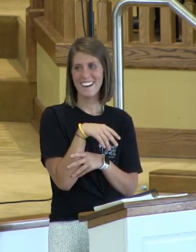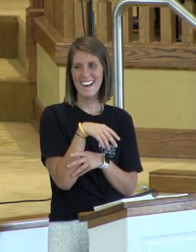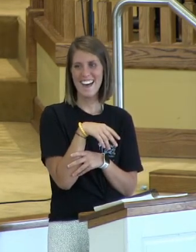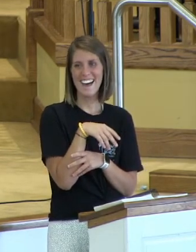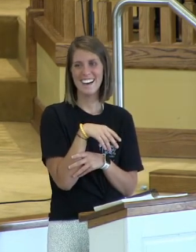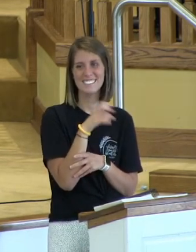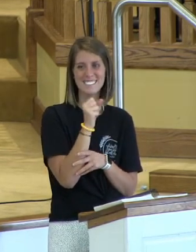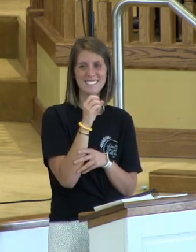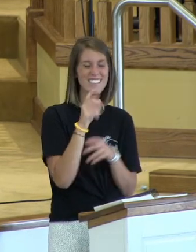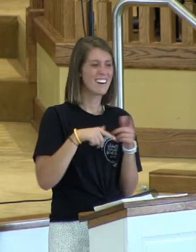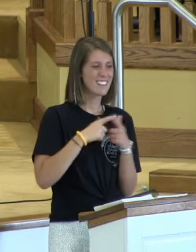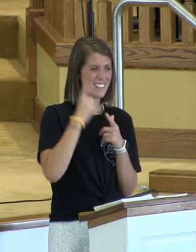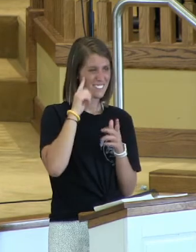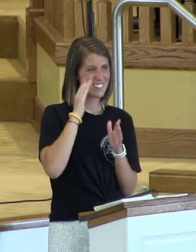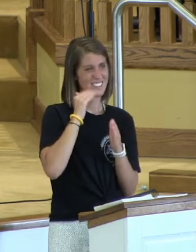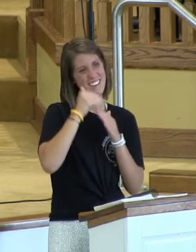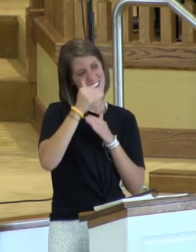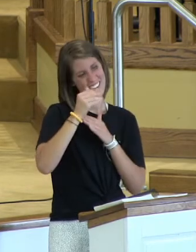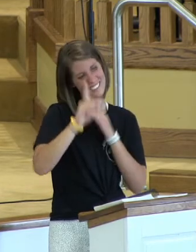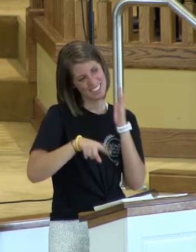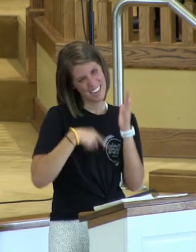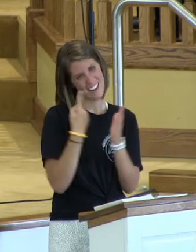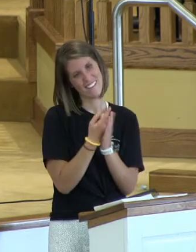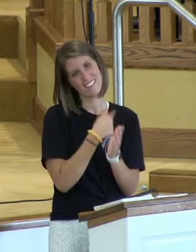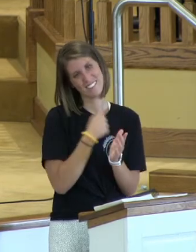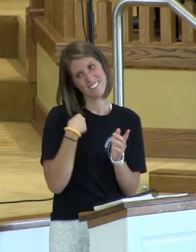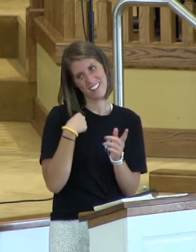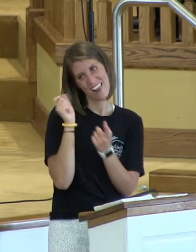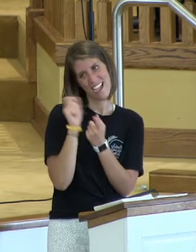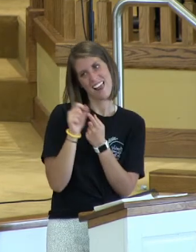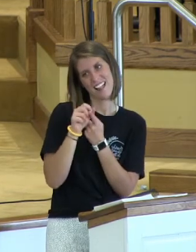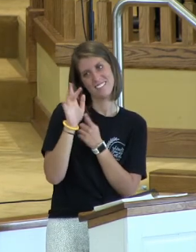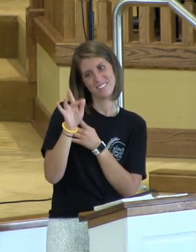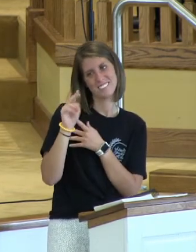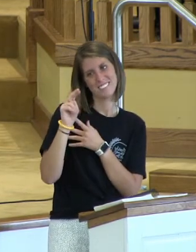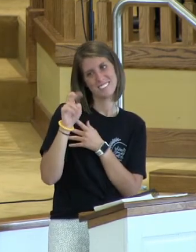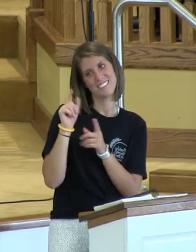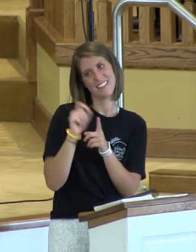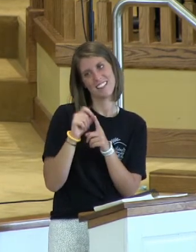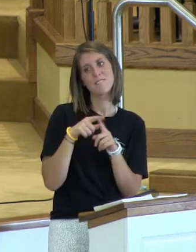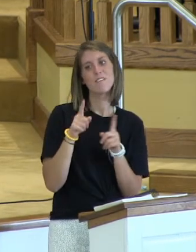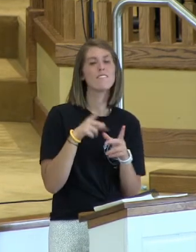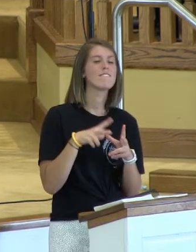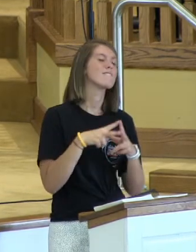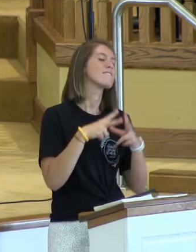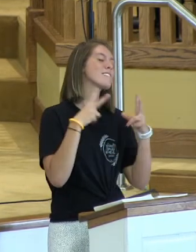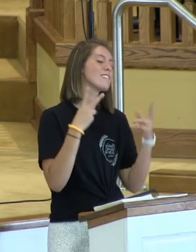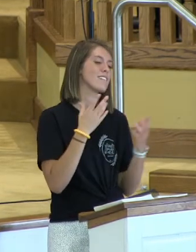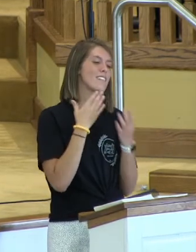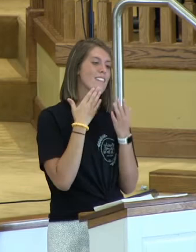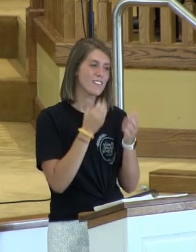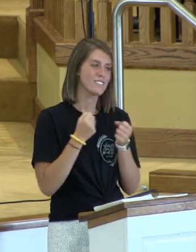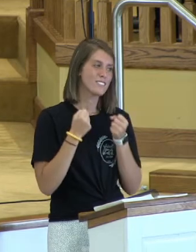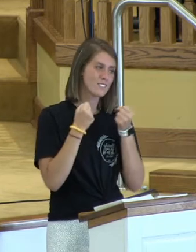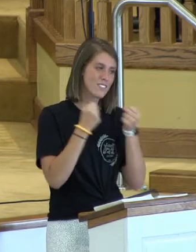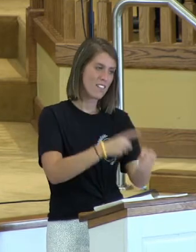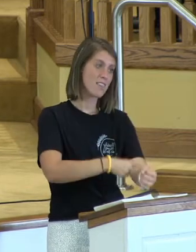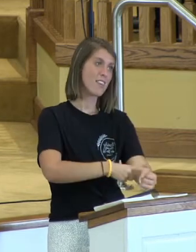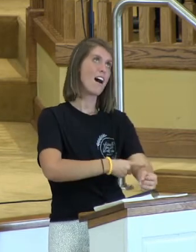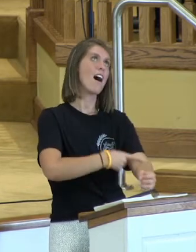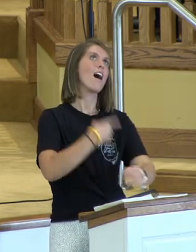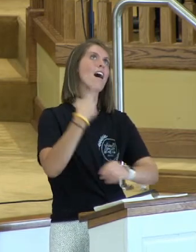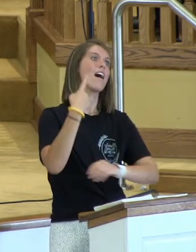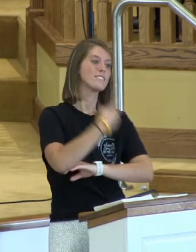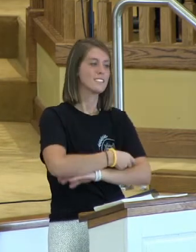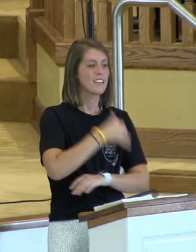So then, for the next hour commenced, we gave her a hard time. But We're super thankful. We drove. It was a long day yesterday,